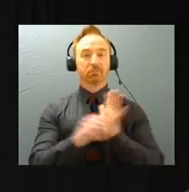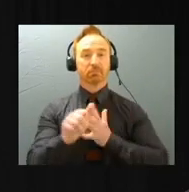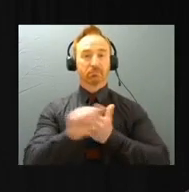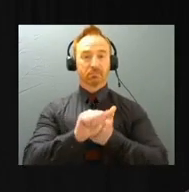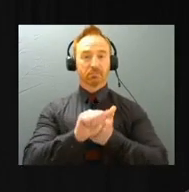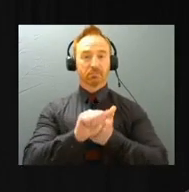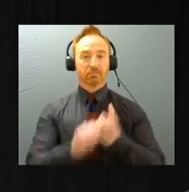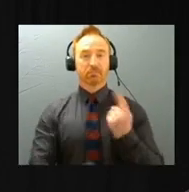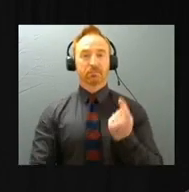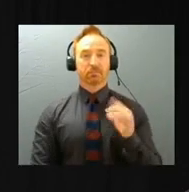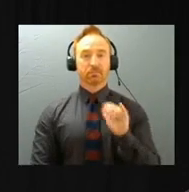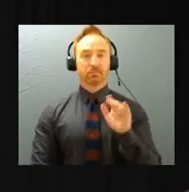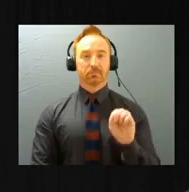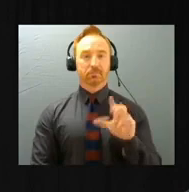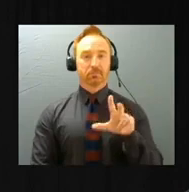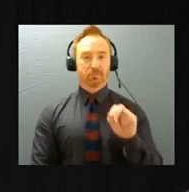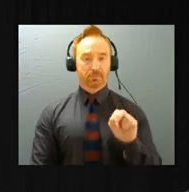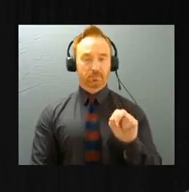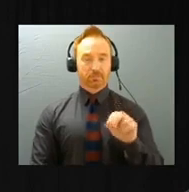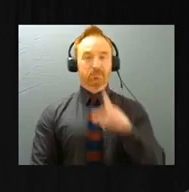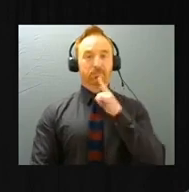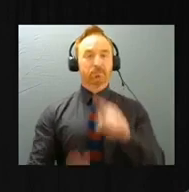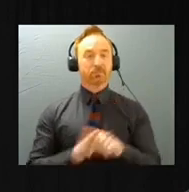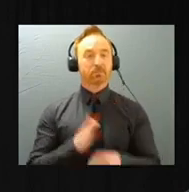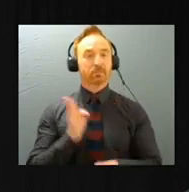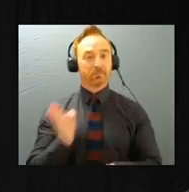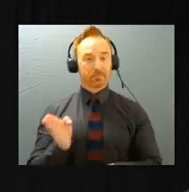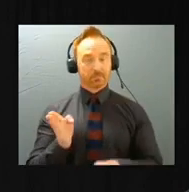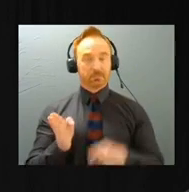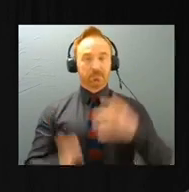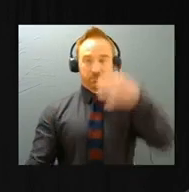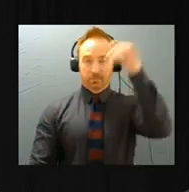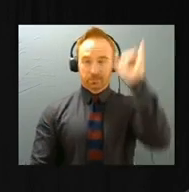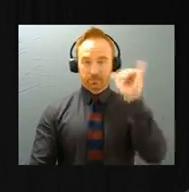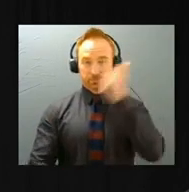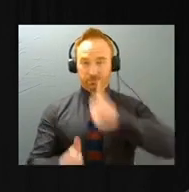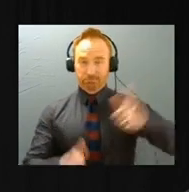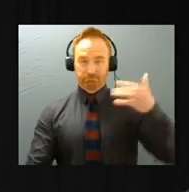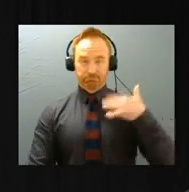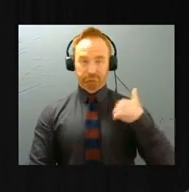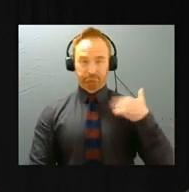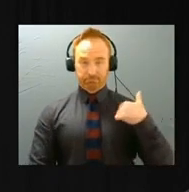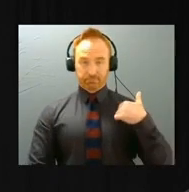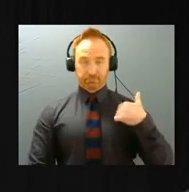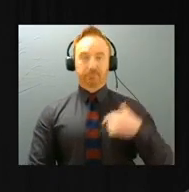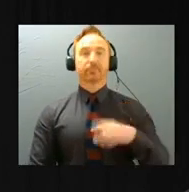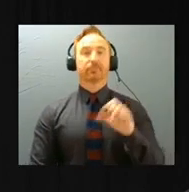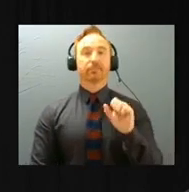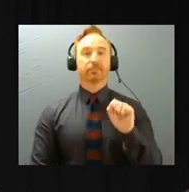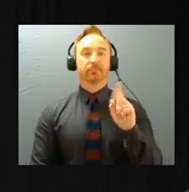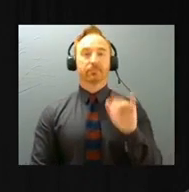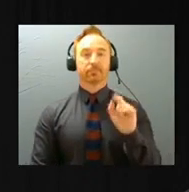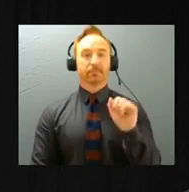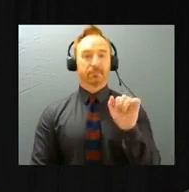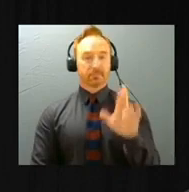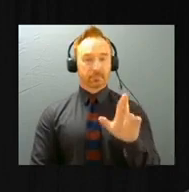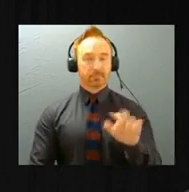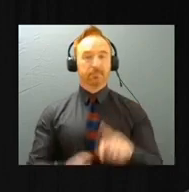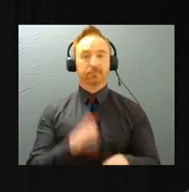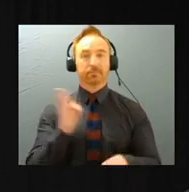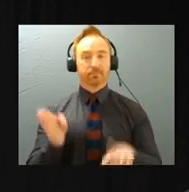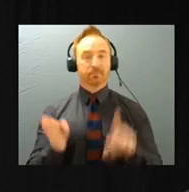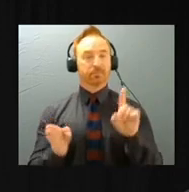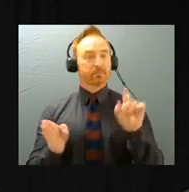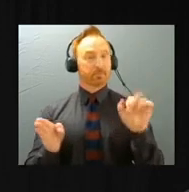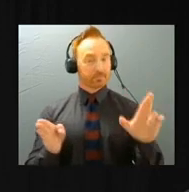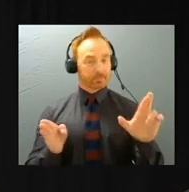joined today by the Yukon Premier Sandy Silver and the Yukon's Chief Medical Officer of Health, Dr. Brendan Hanley. We also have with us André Boursier from